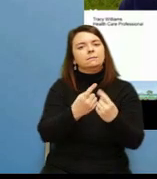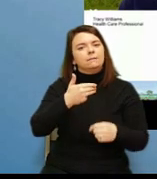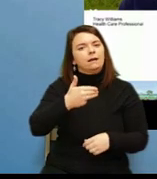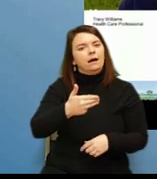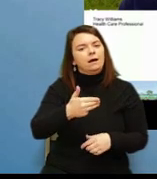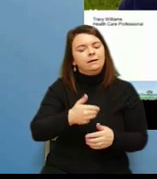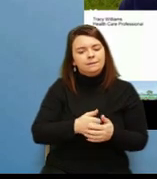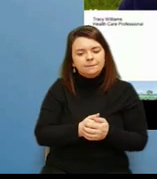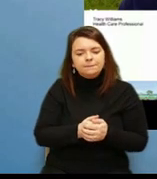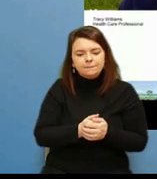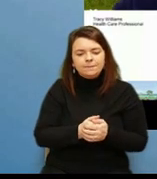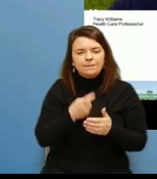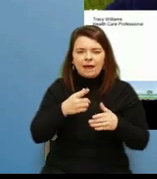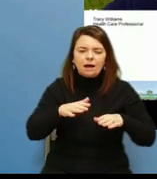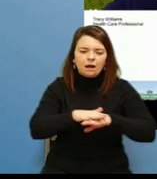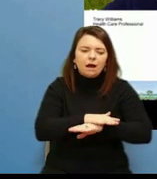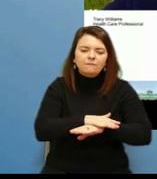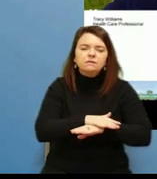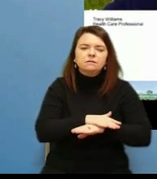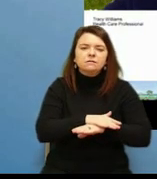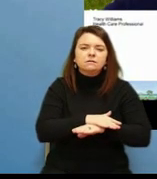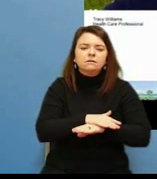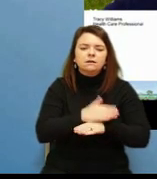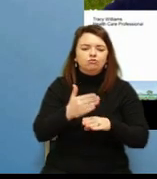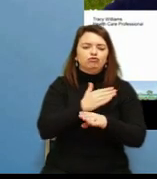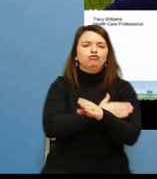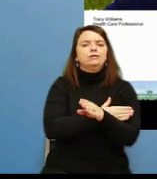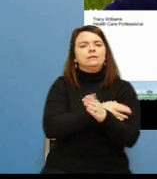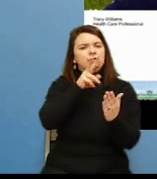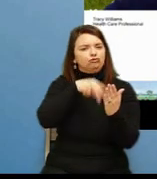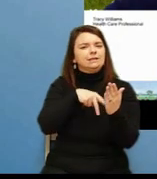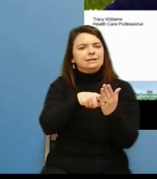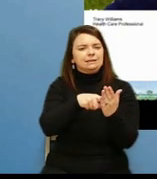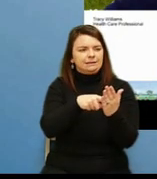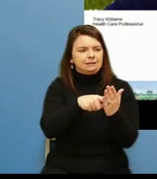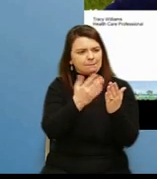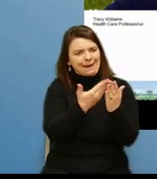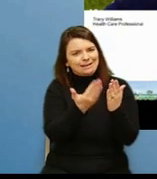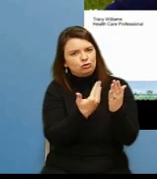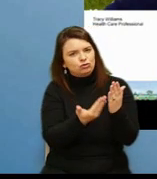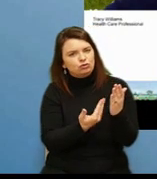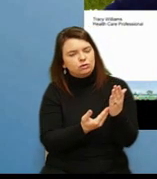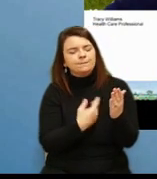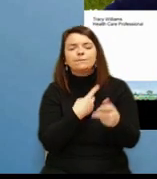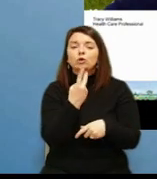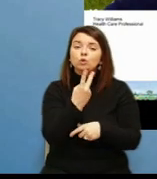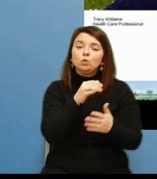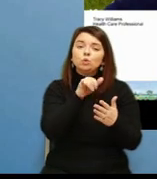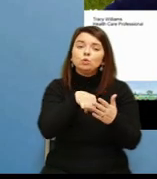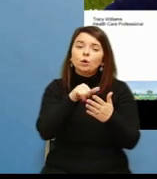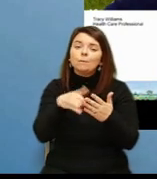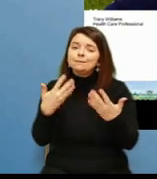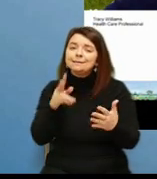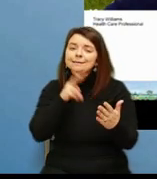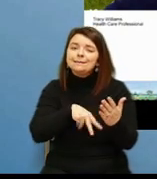We move on to item 9, which covers quite a bit of the pre-read in number of